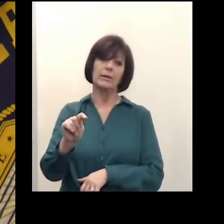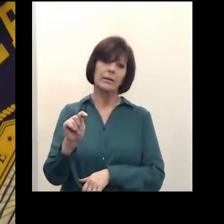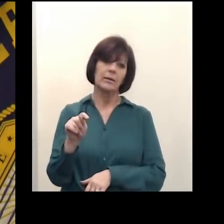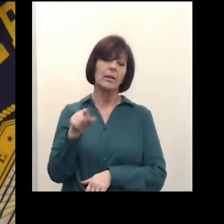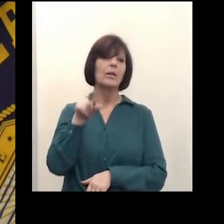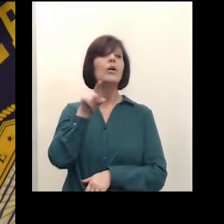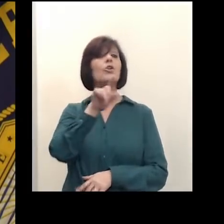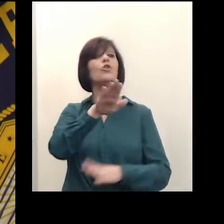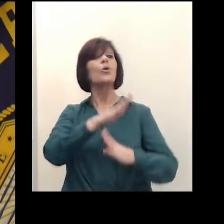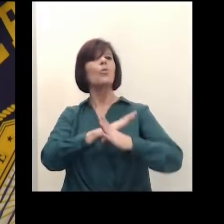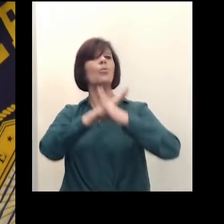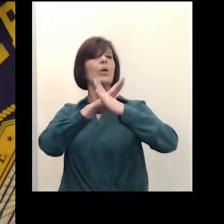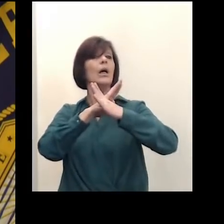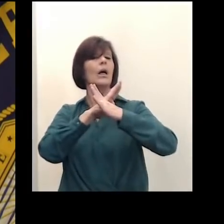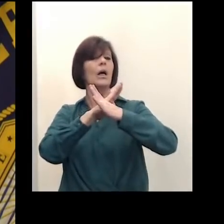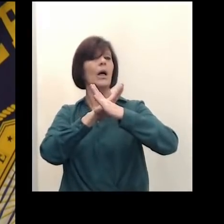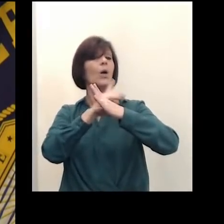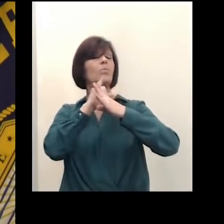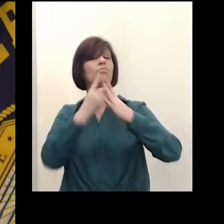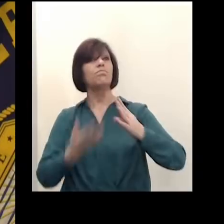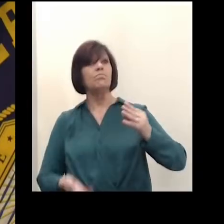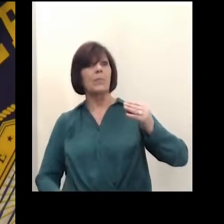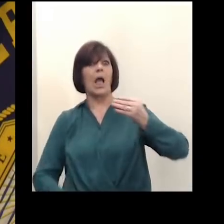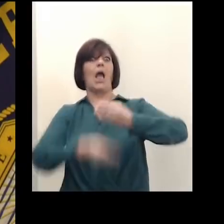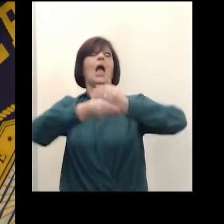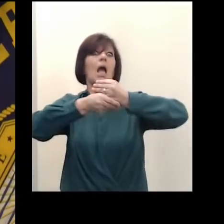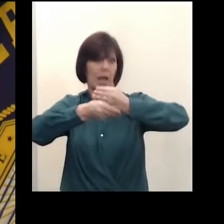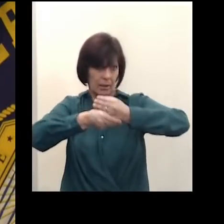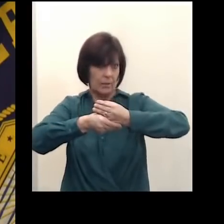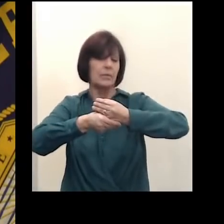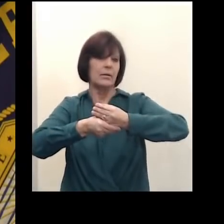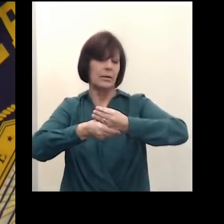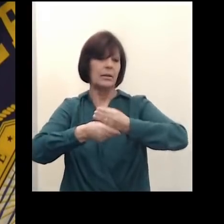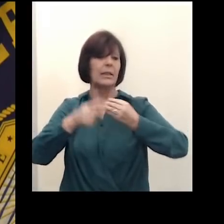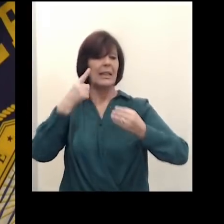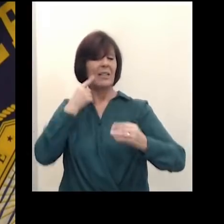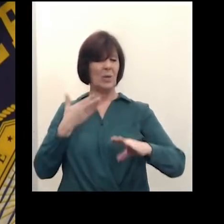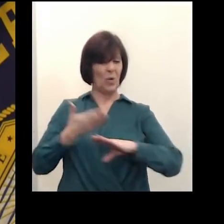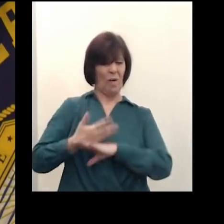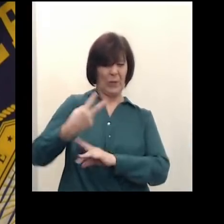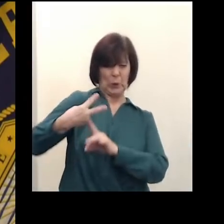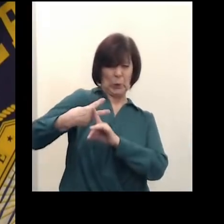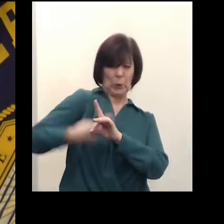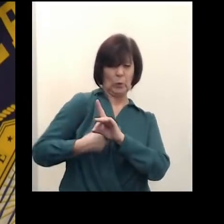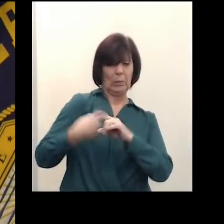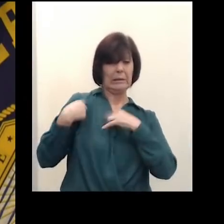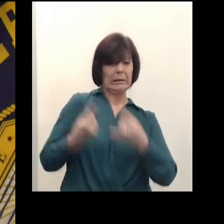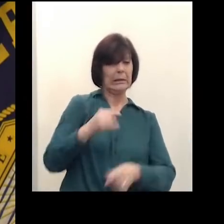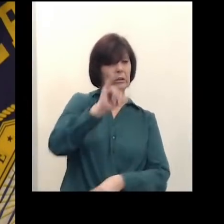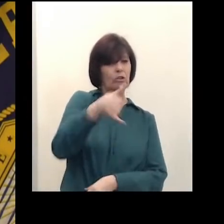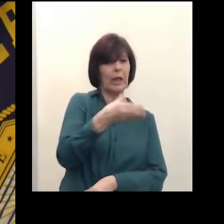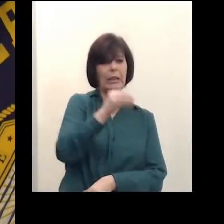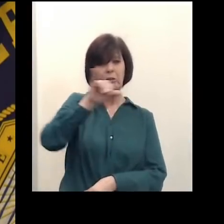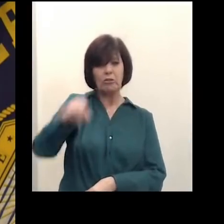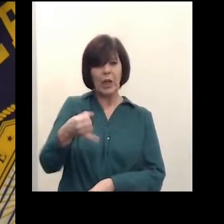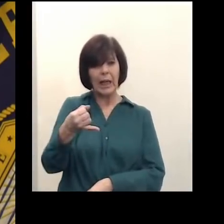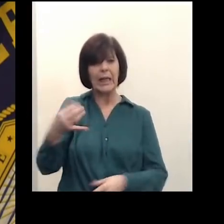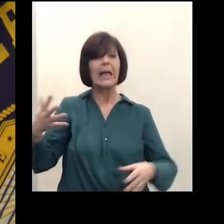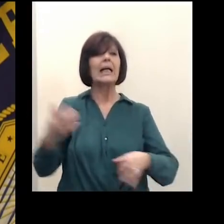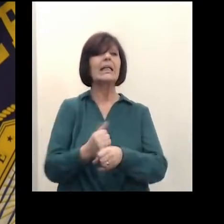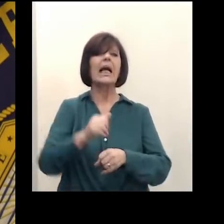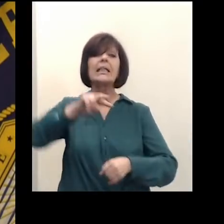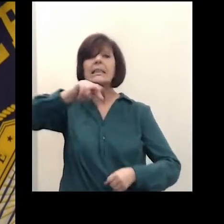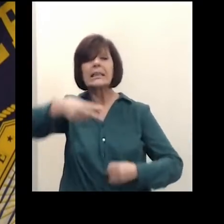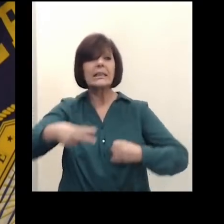protection will be so much greater. If it's been more than 2 months since the Johnson & Johnson shot, get a booster. And when you're out in